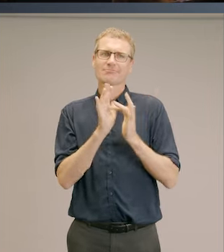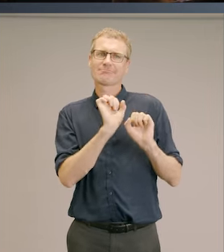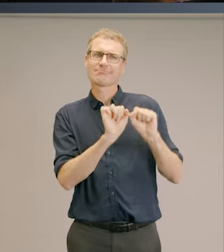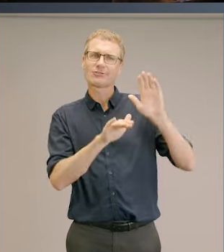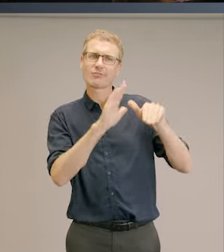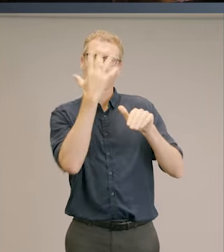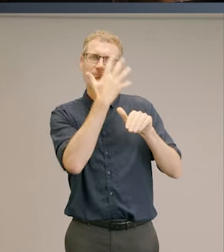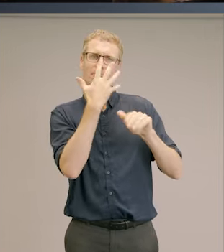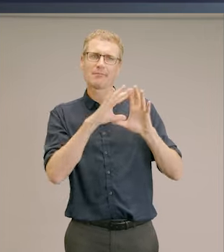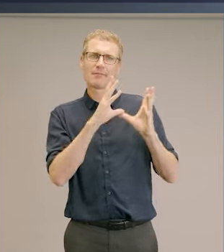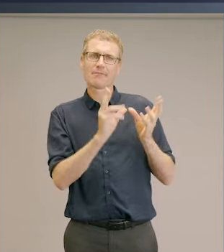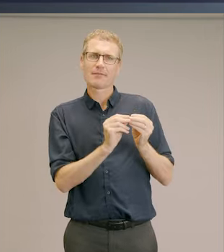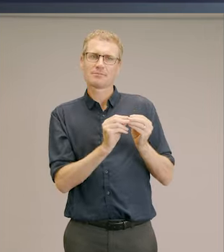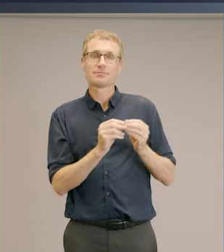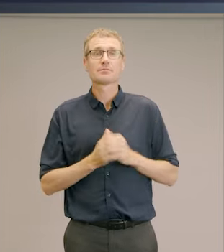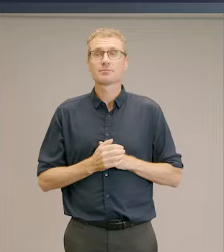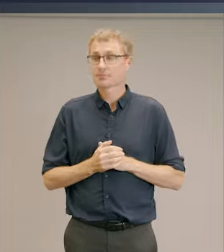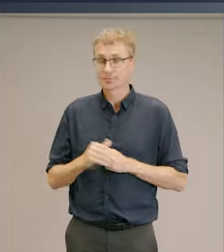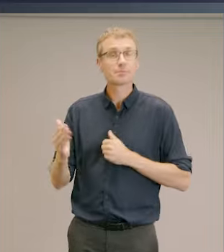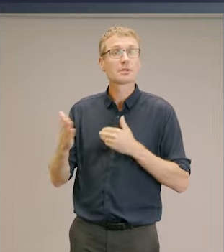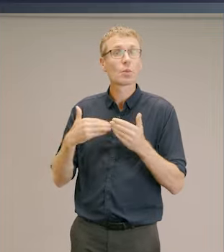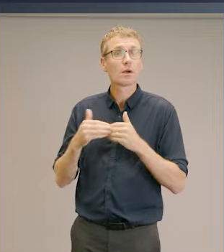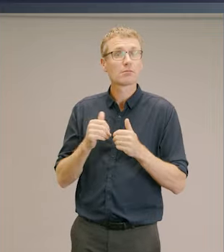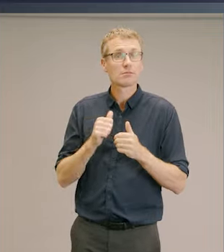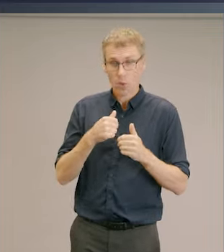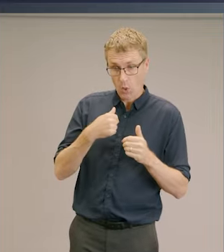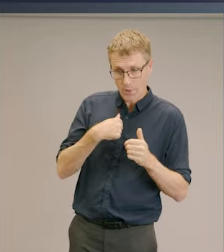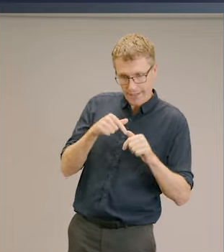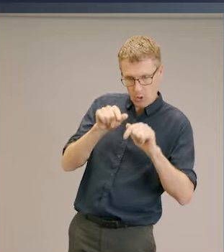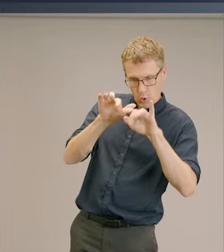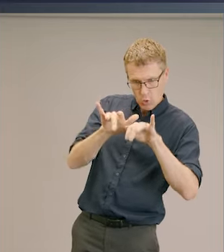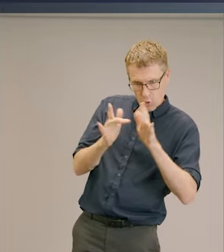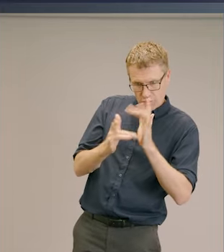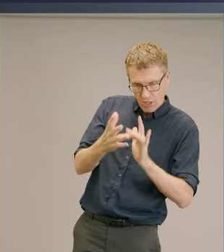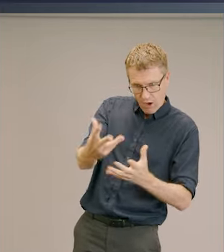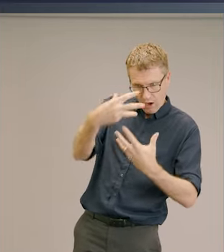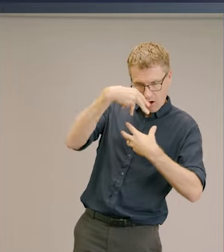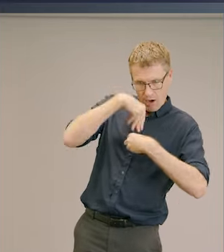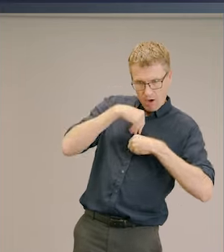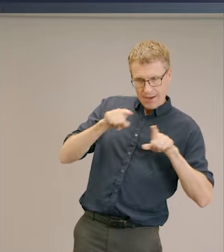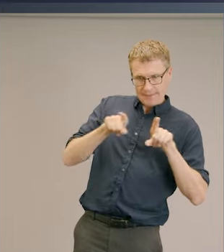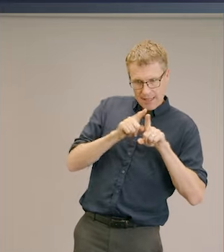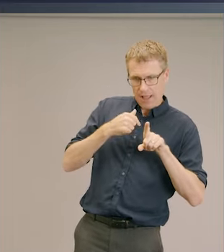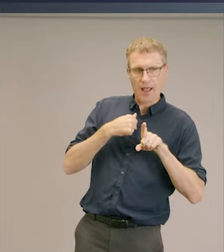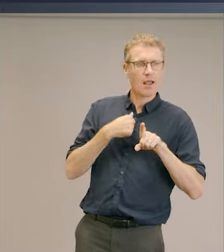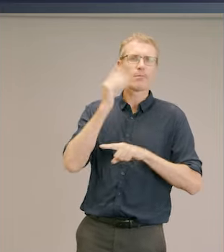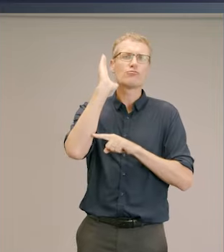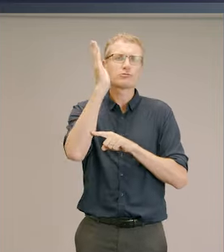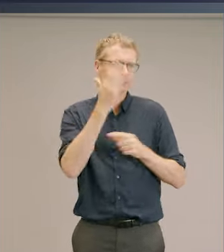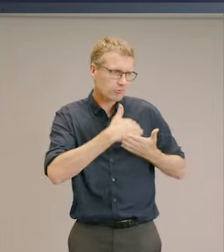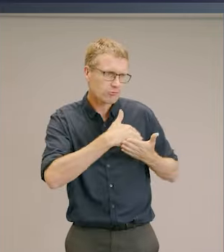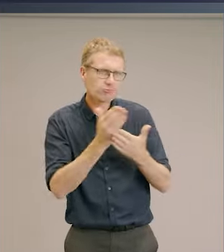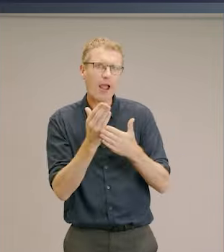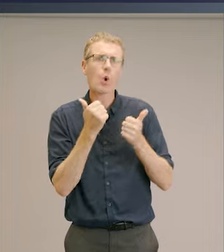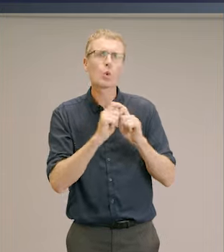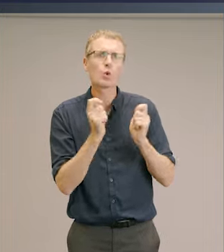the Jesus we know is the gospel we preach, and it's the Spirit that we impart to others. So that's